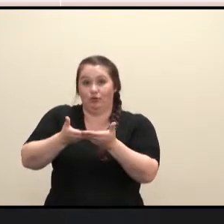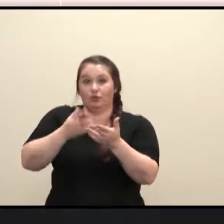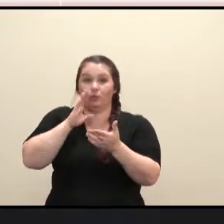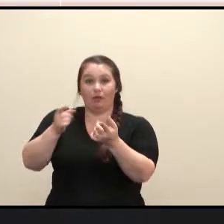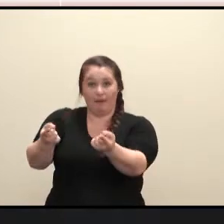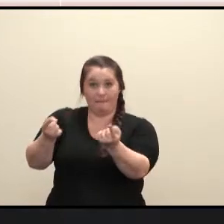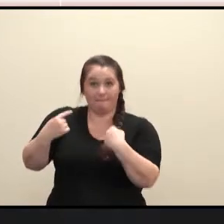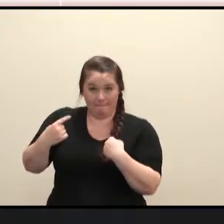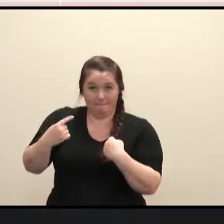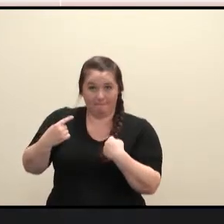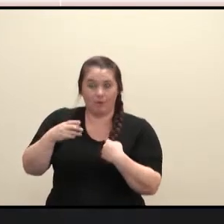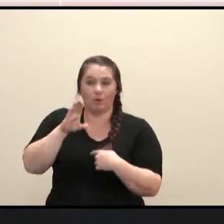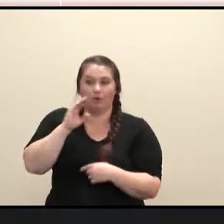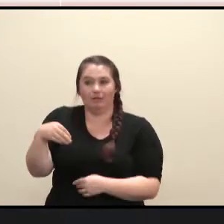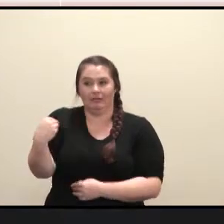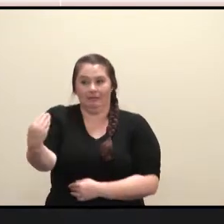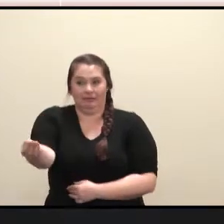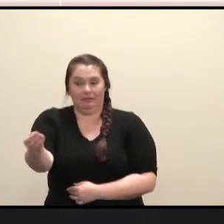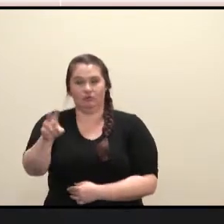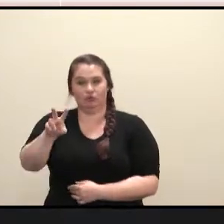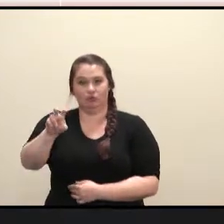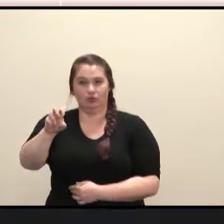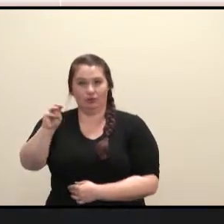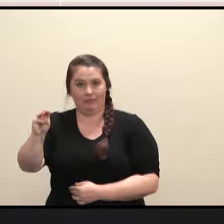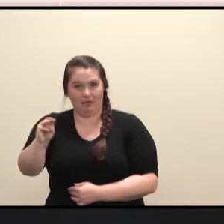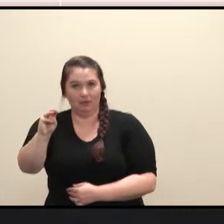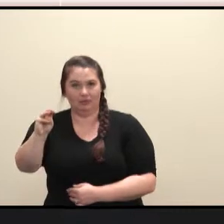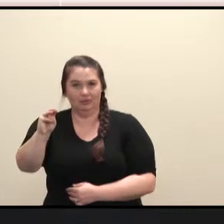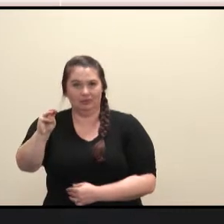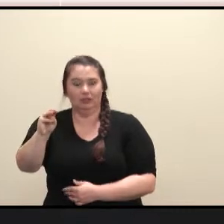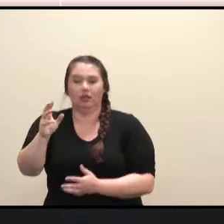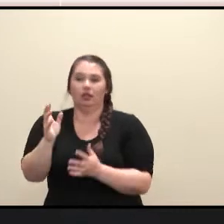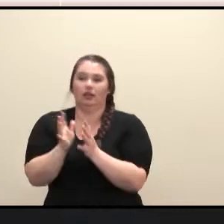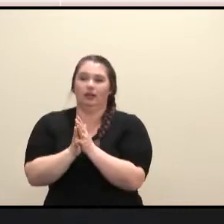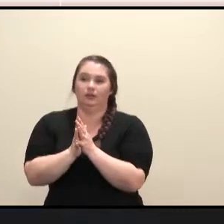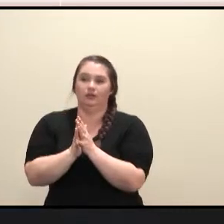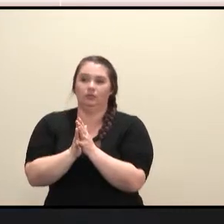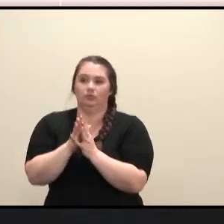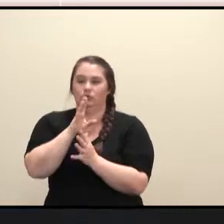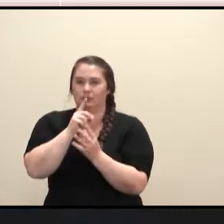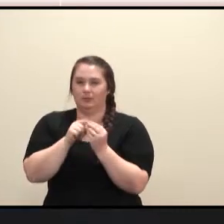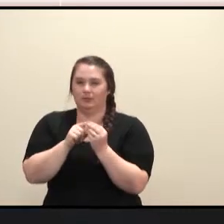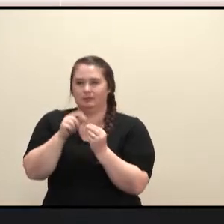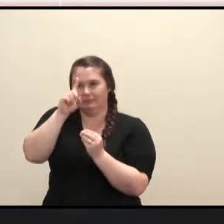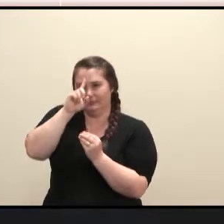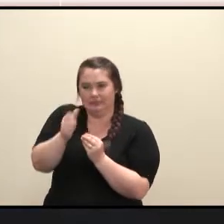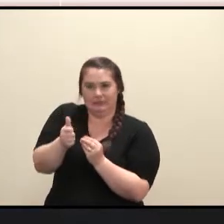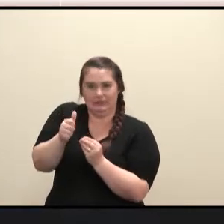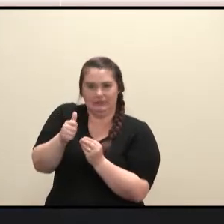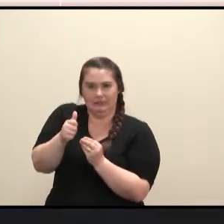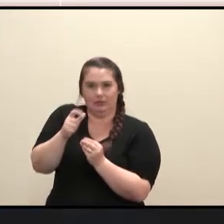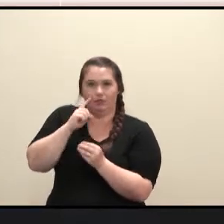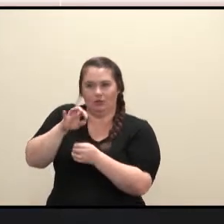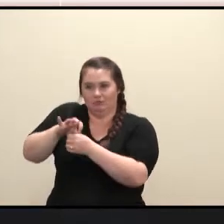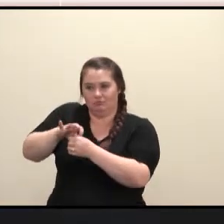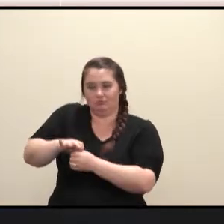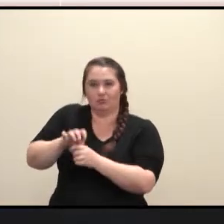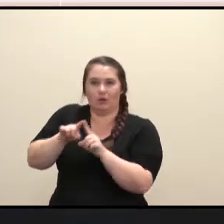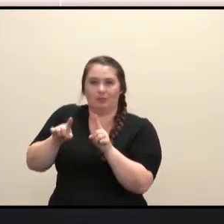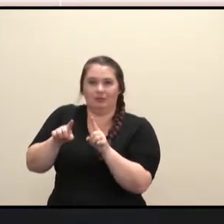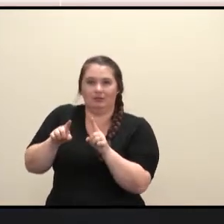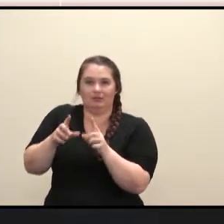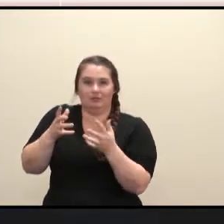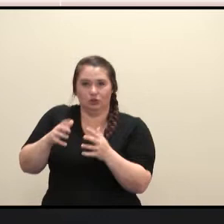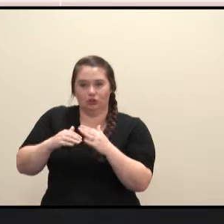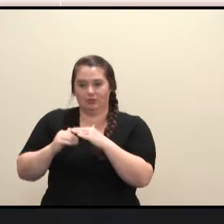We issued $200 million. Then we talked about 10 cents during the bond election, but that was for the whole